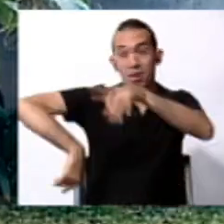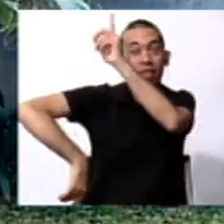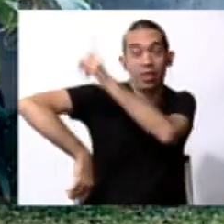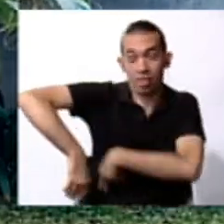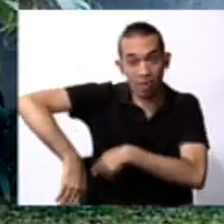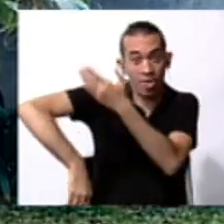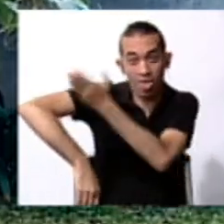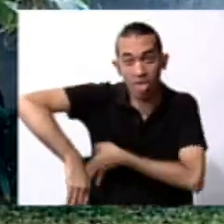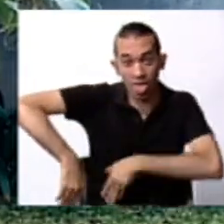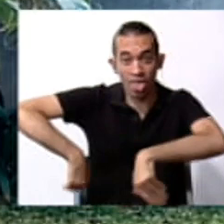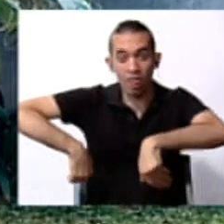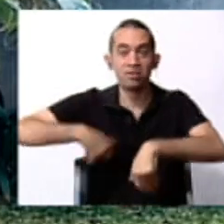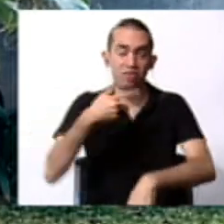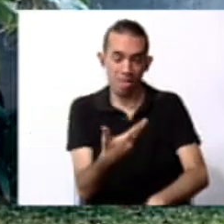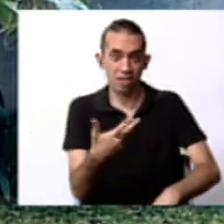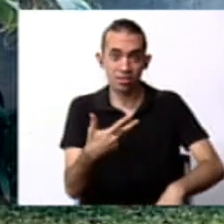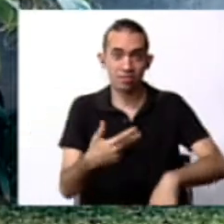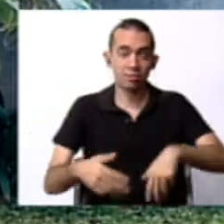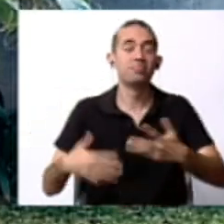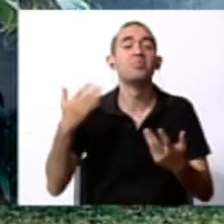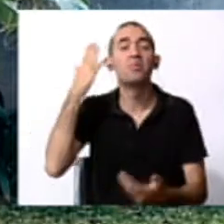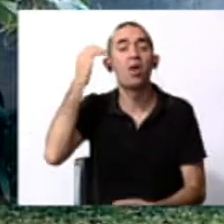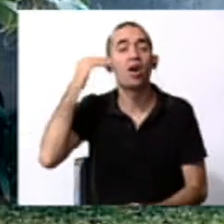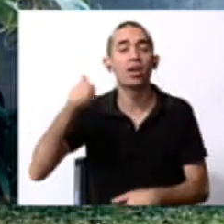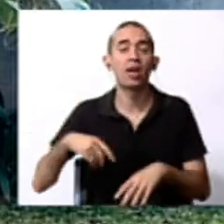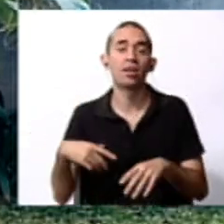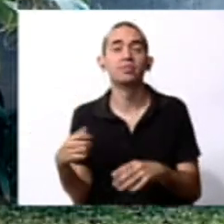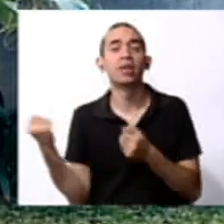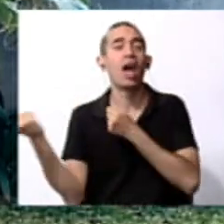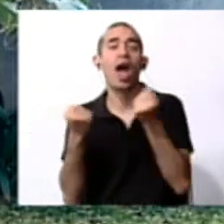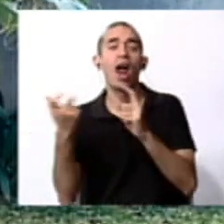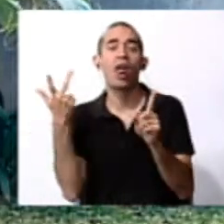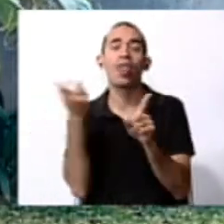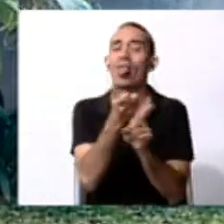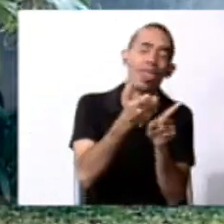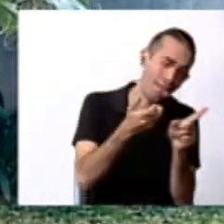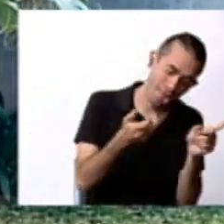because it was hit by a car.